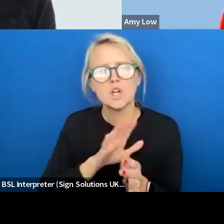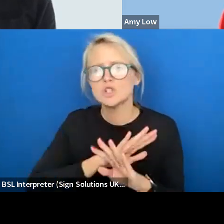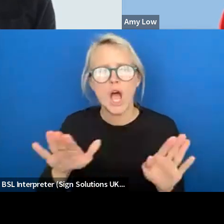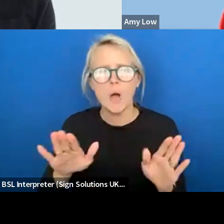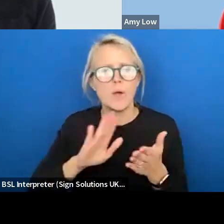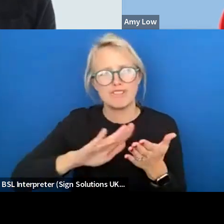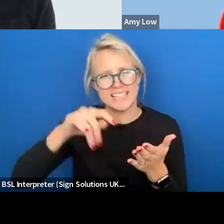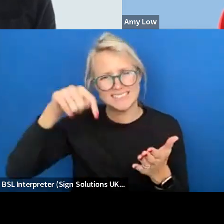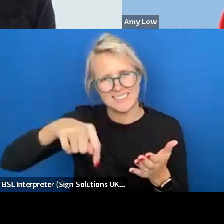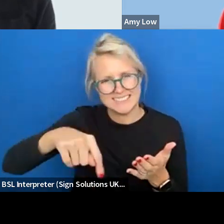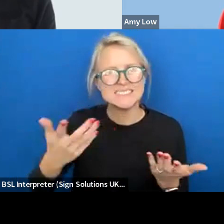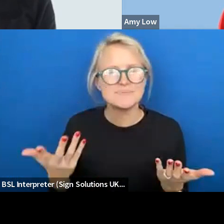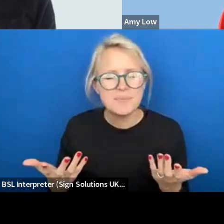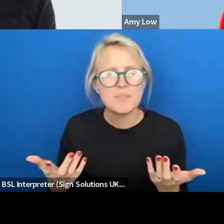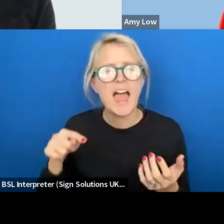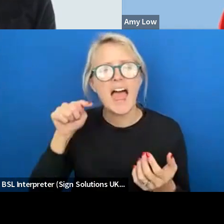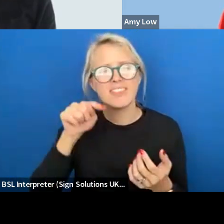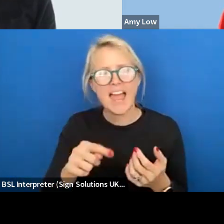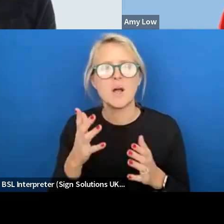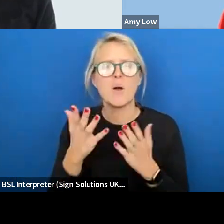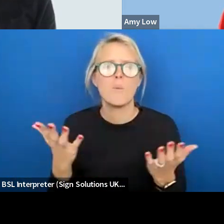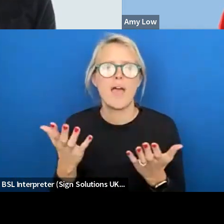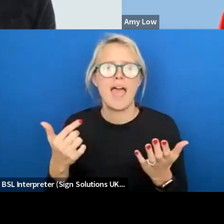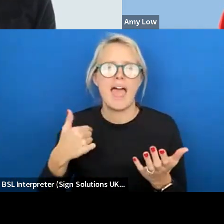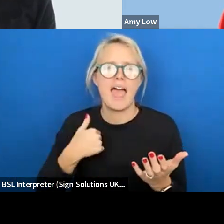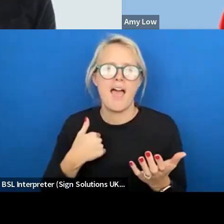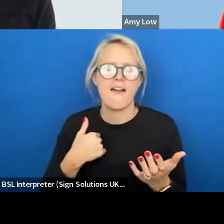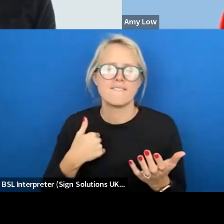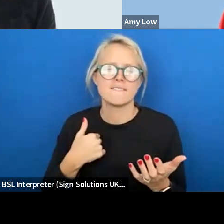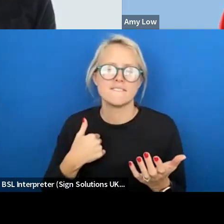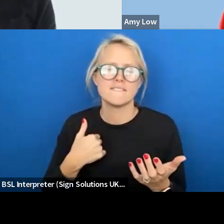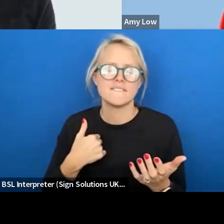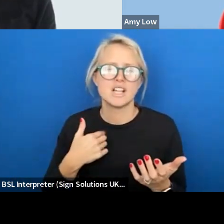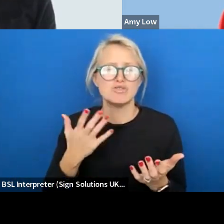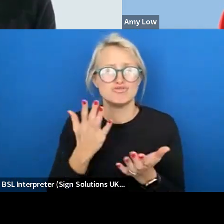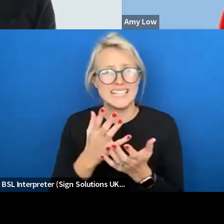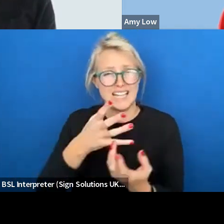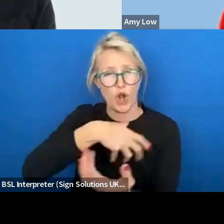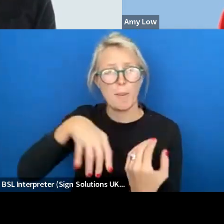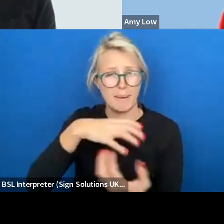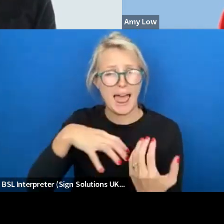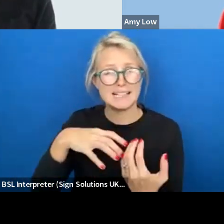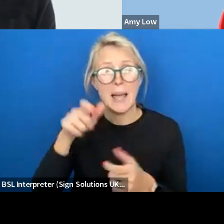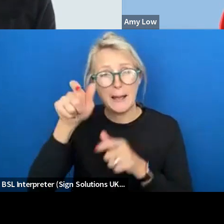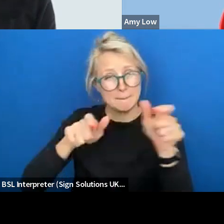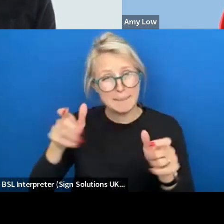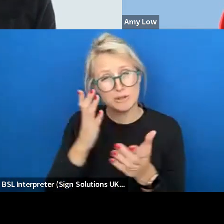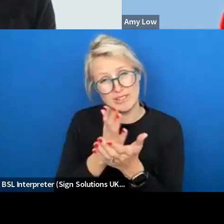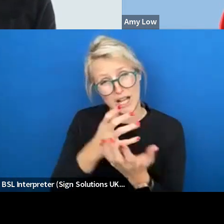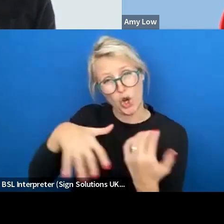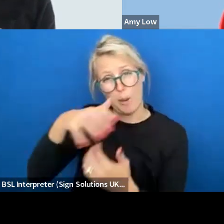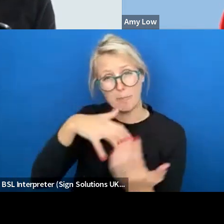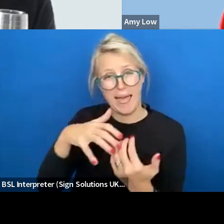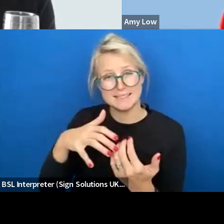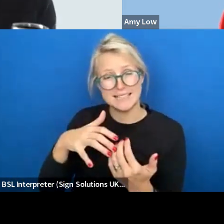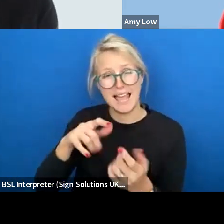address these. And that's where it comes down to it's really complex. People are complex and diverse by